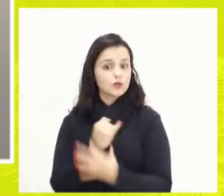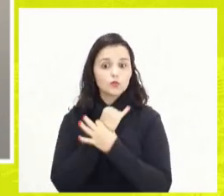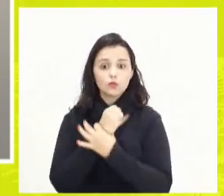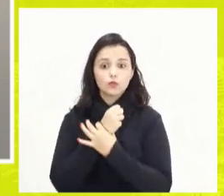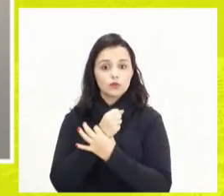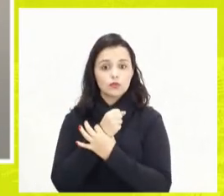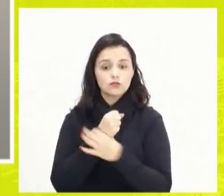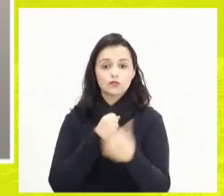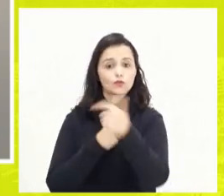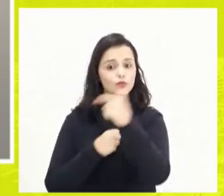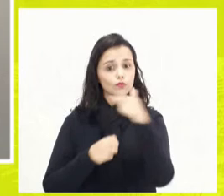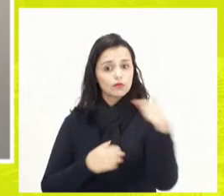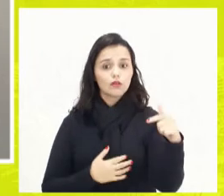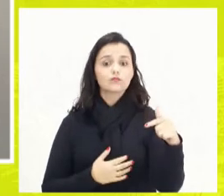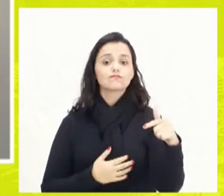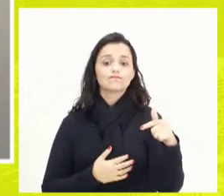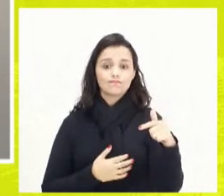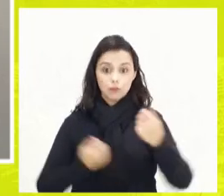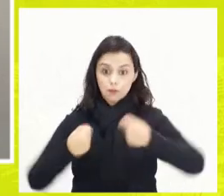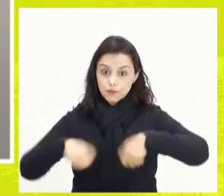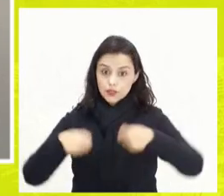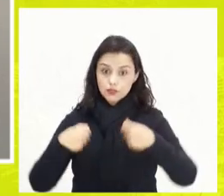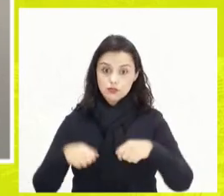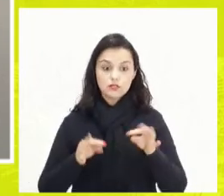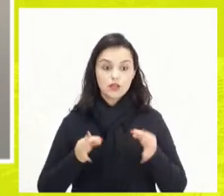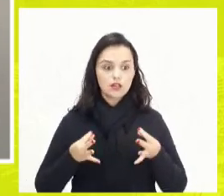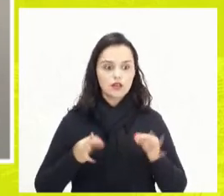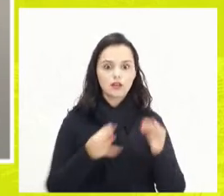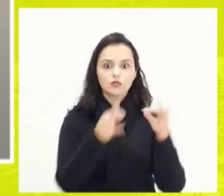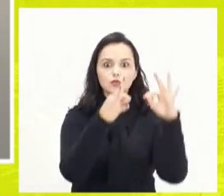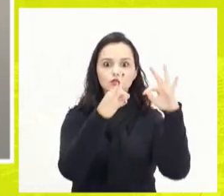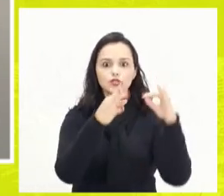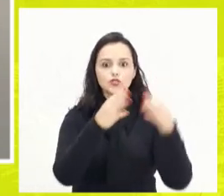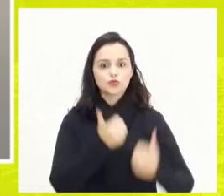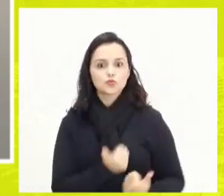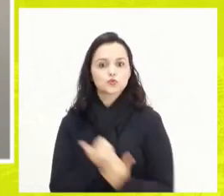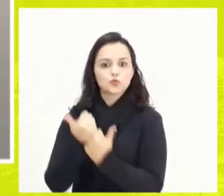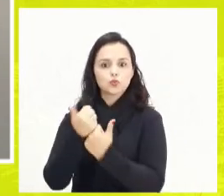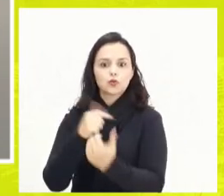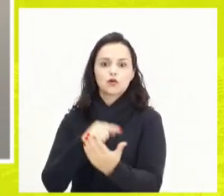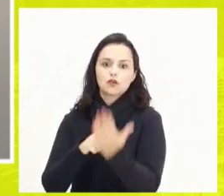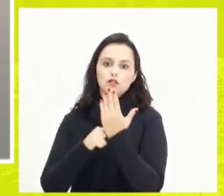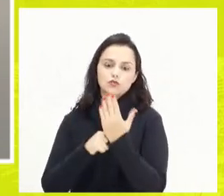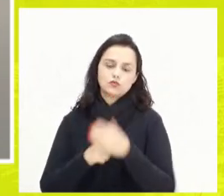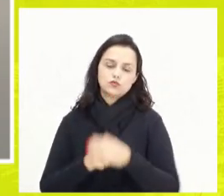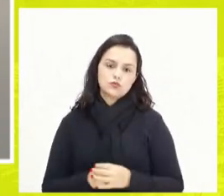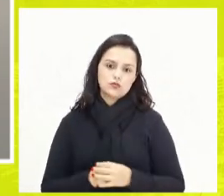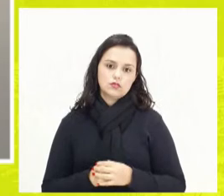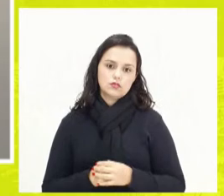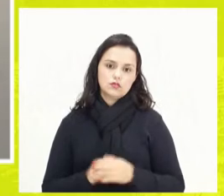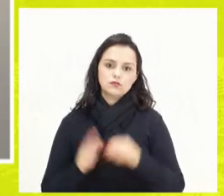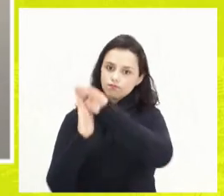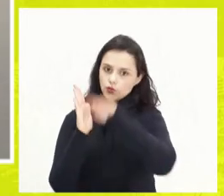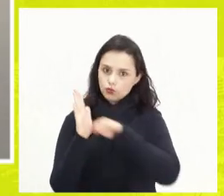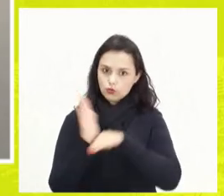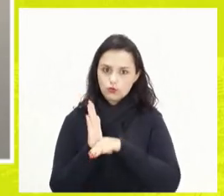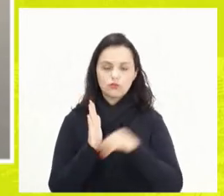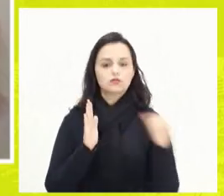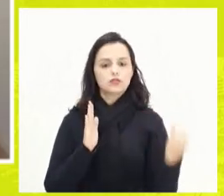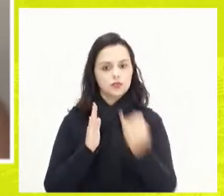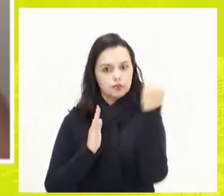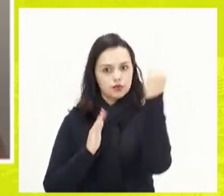emails so there's a technology issue regarding the support this is an important protocol